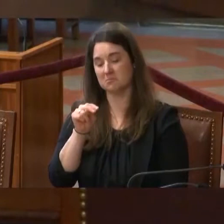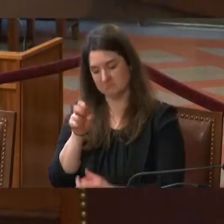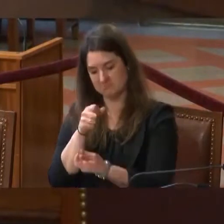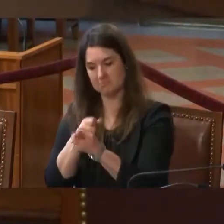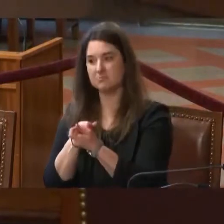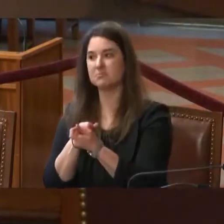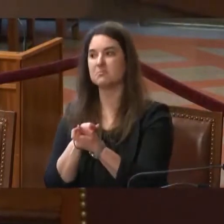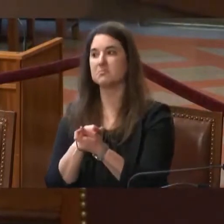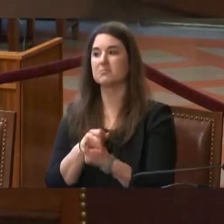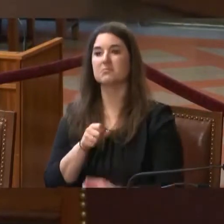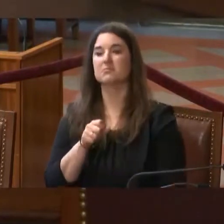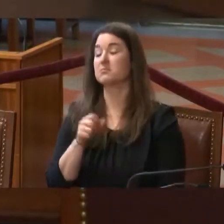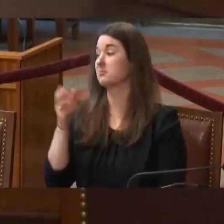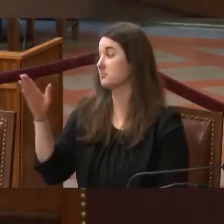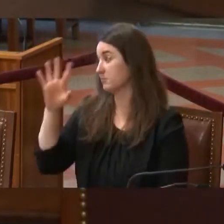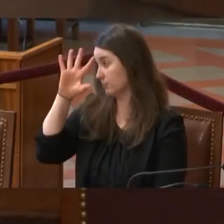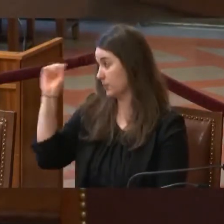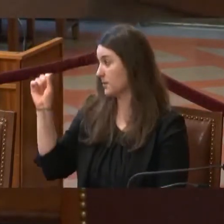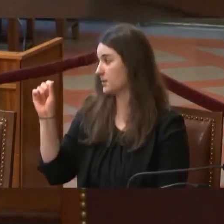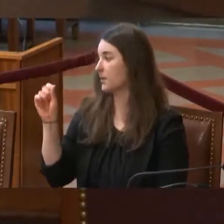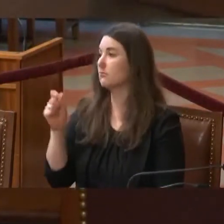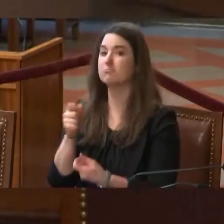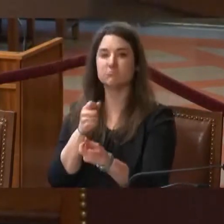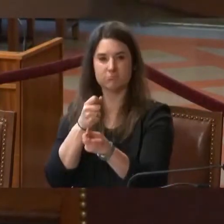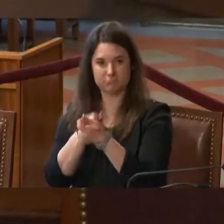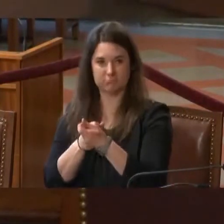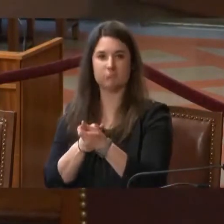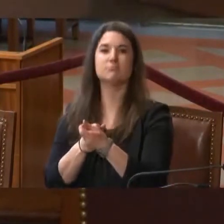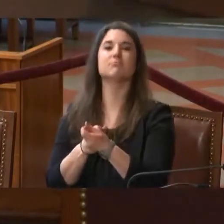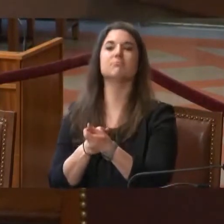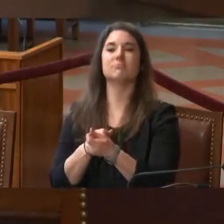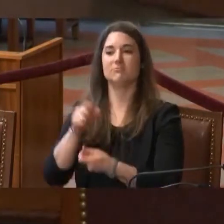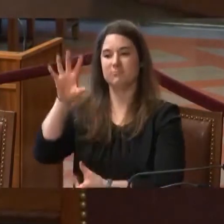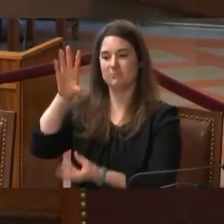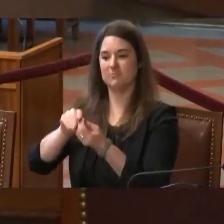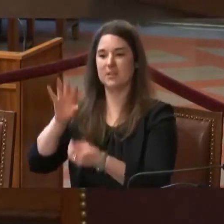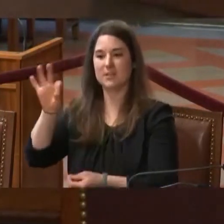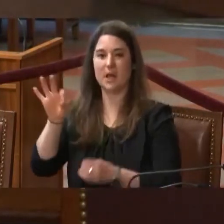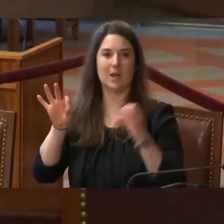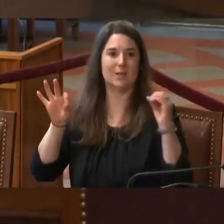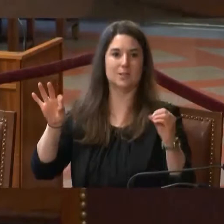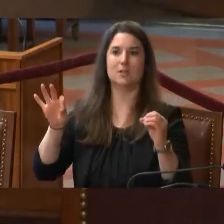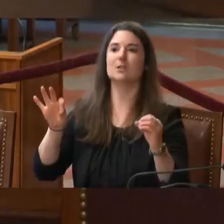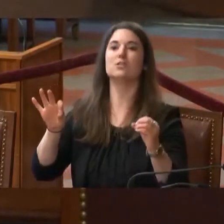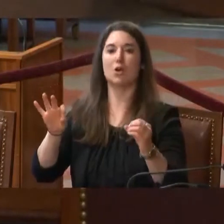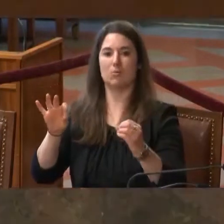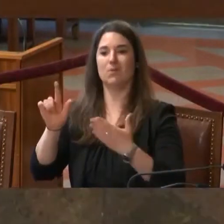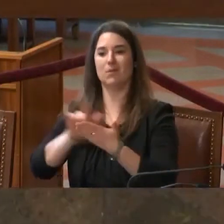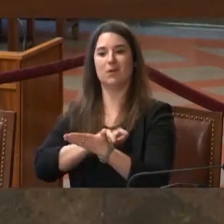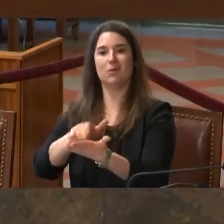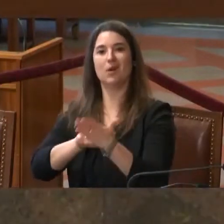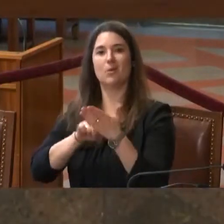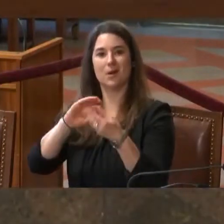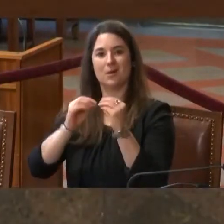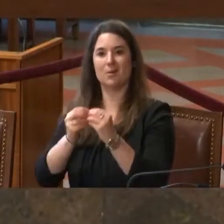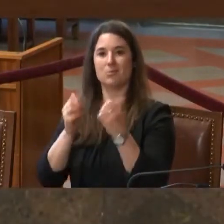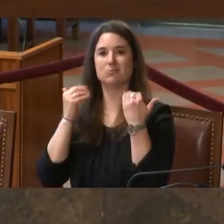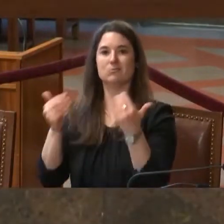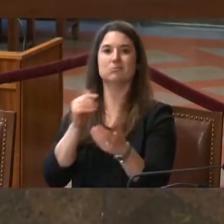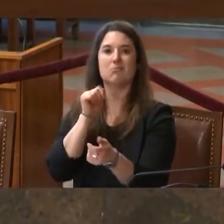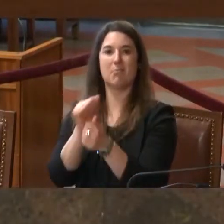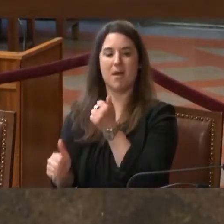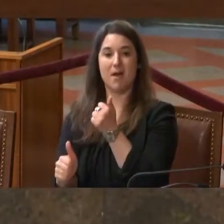Aye. Mrs. Kale Smith, President. Aye. Ayes 9, no 0. The bills having received the legally required number of votes are finally